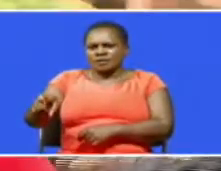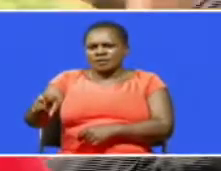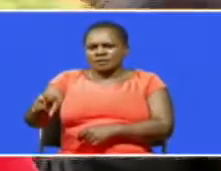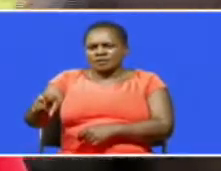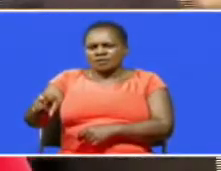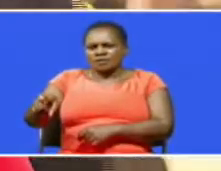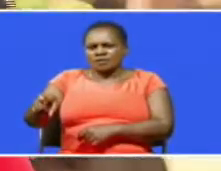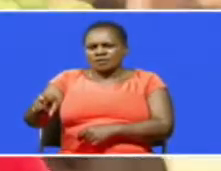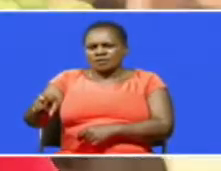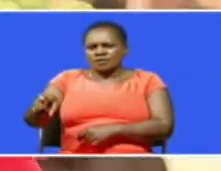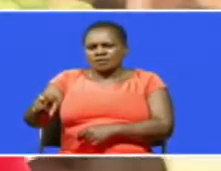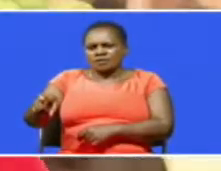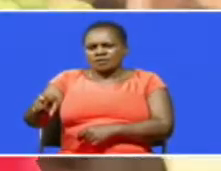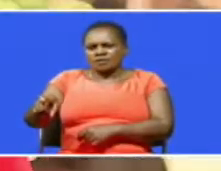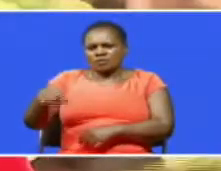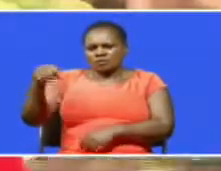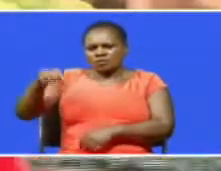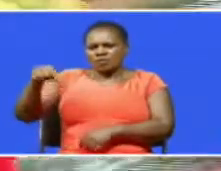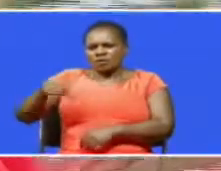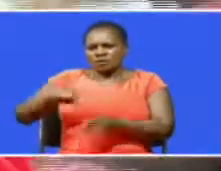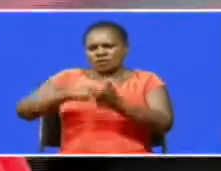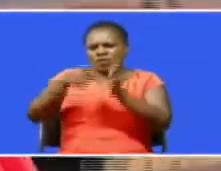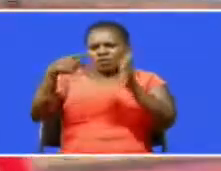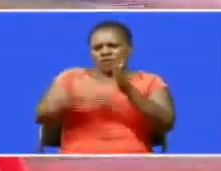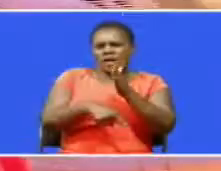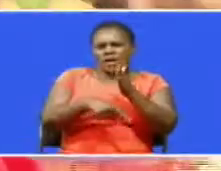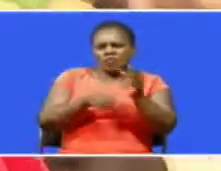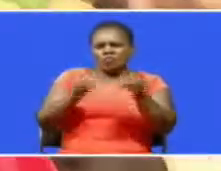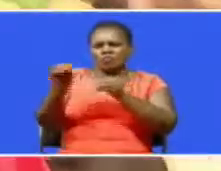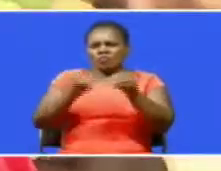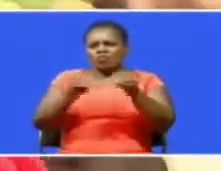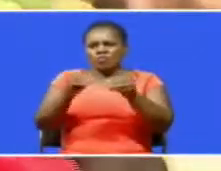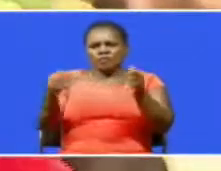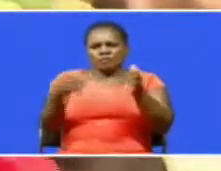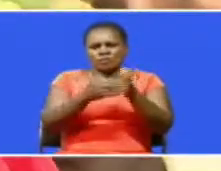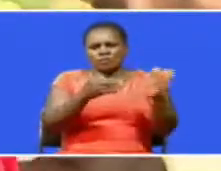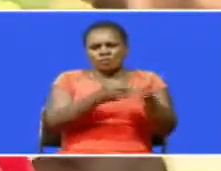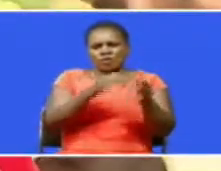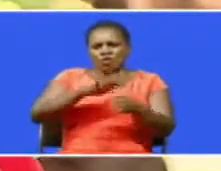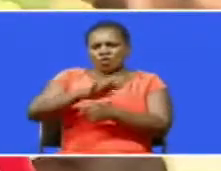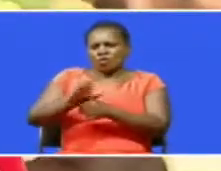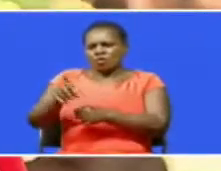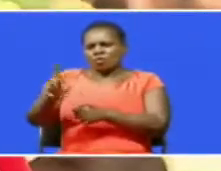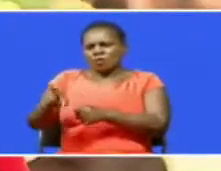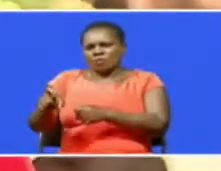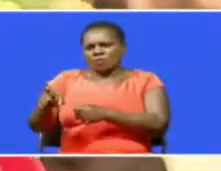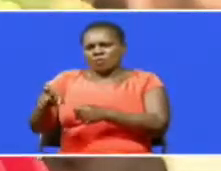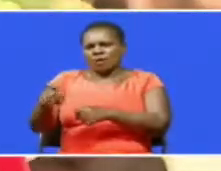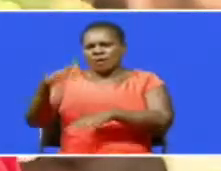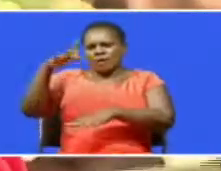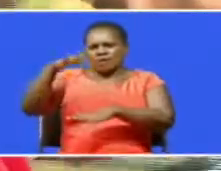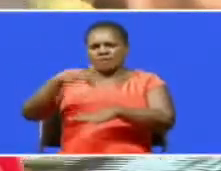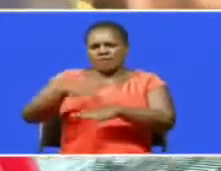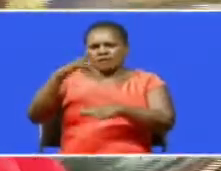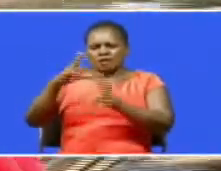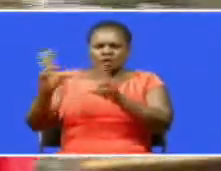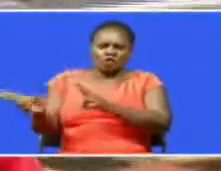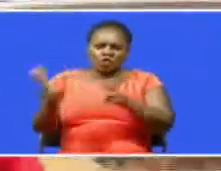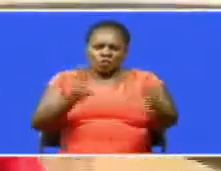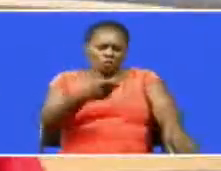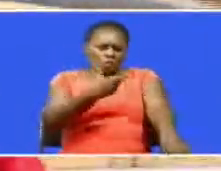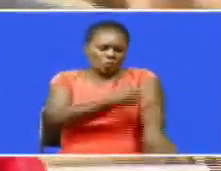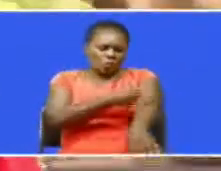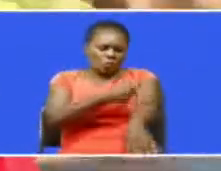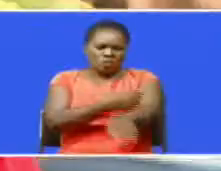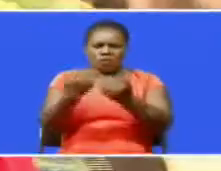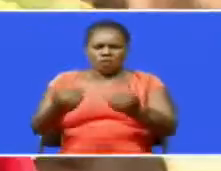causes. Quarantines, curfews, restrictions in movements, some of the COVID-19 disruptions that affected routine immunization